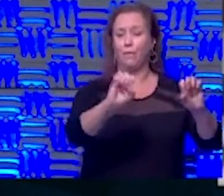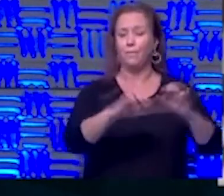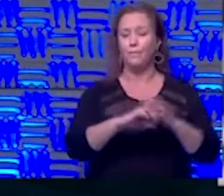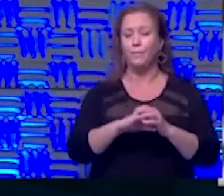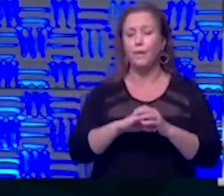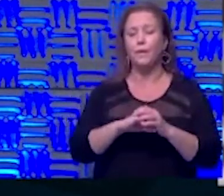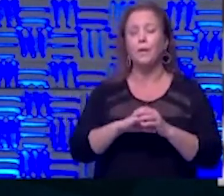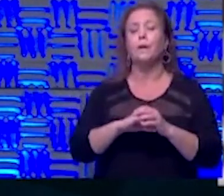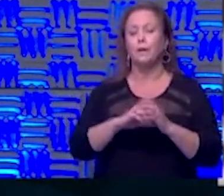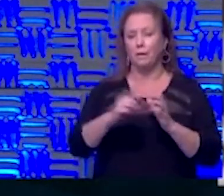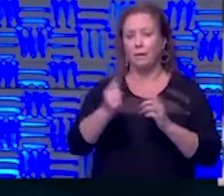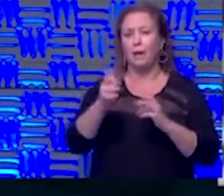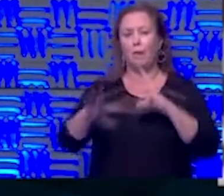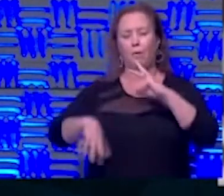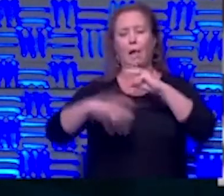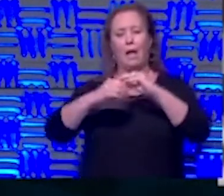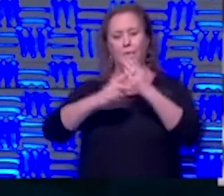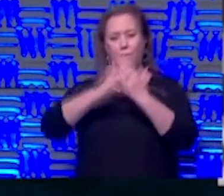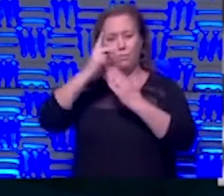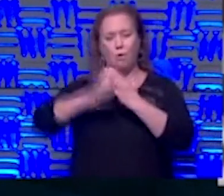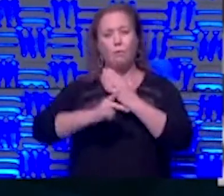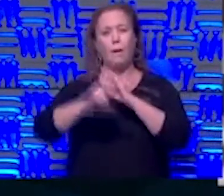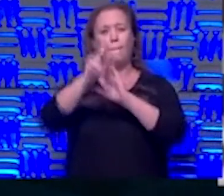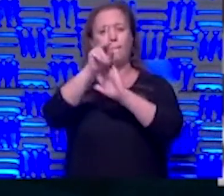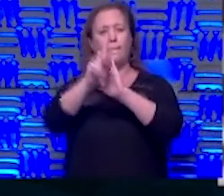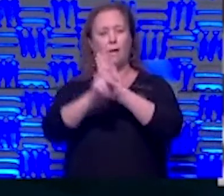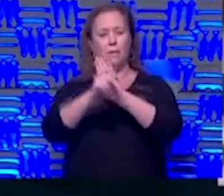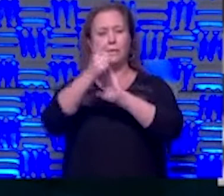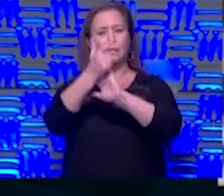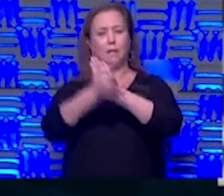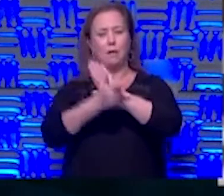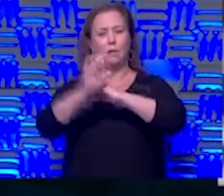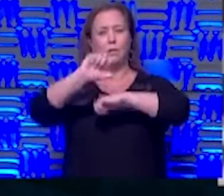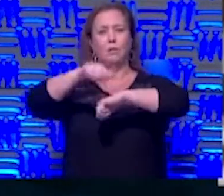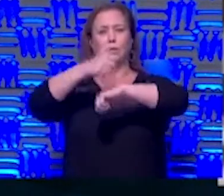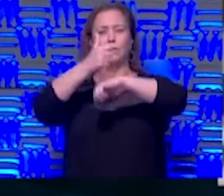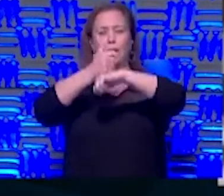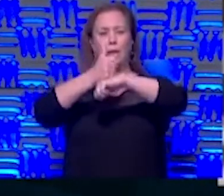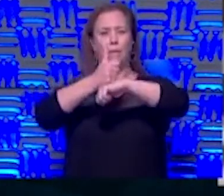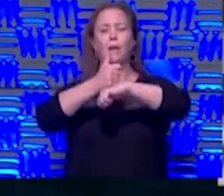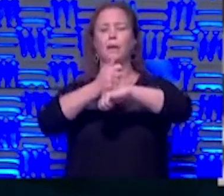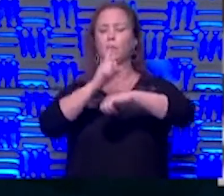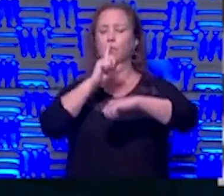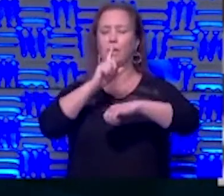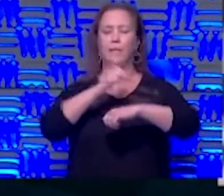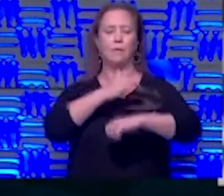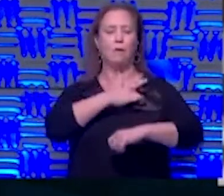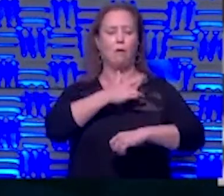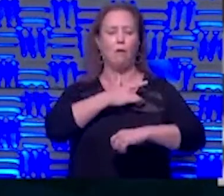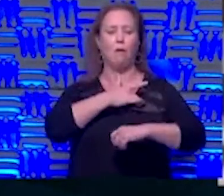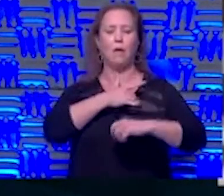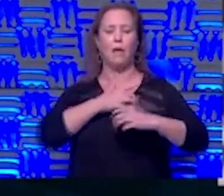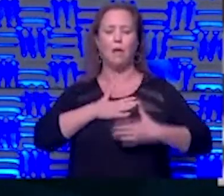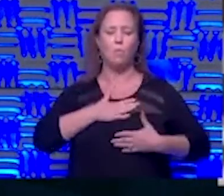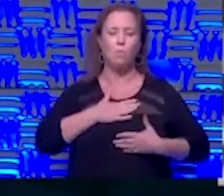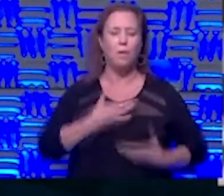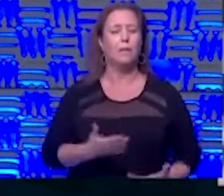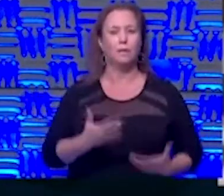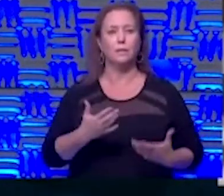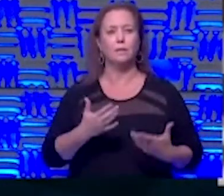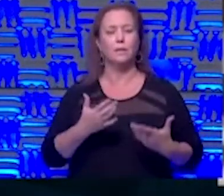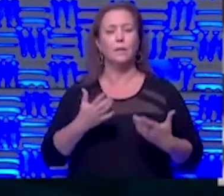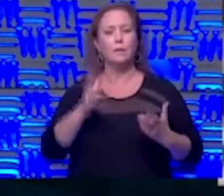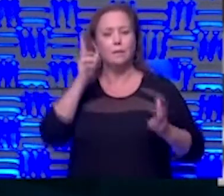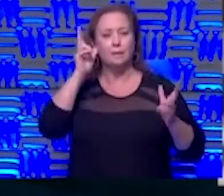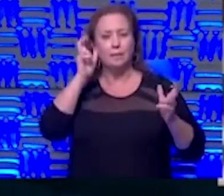while there are programs, policies, and laws, this still takes morals and heart and willingness to